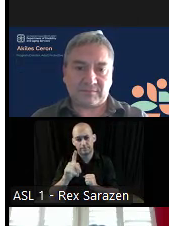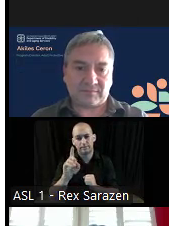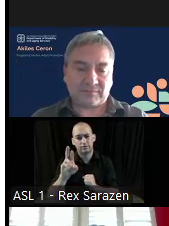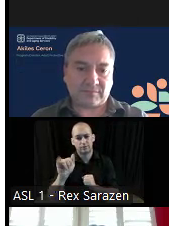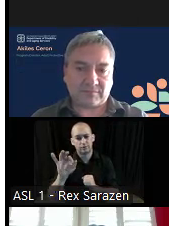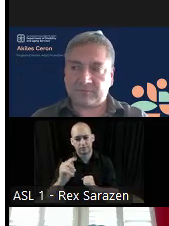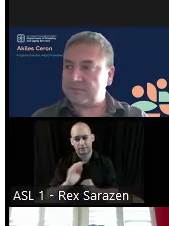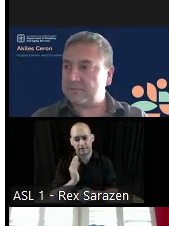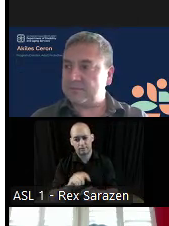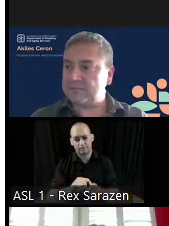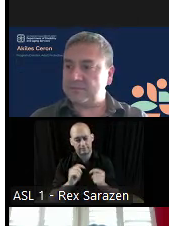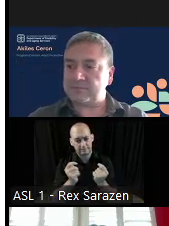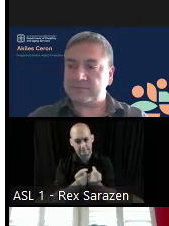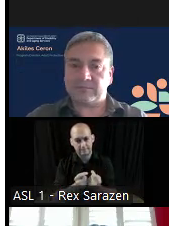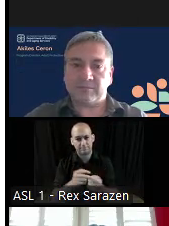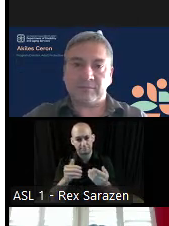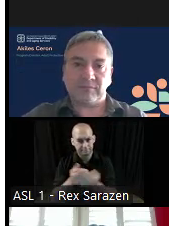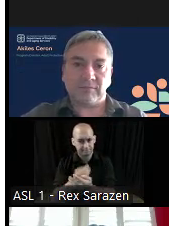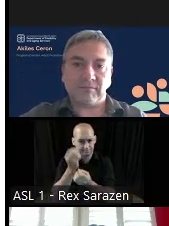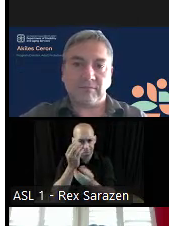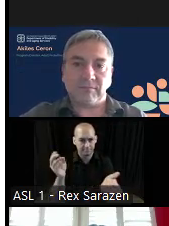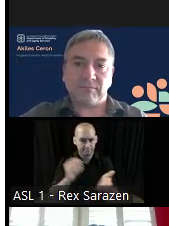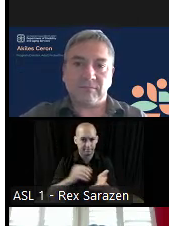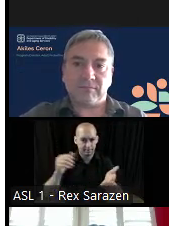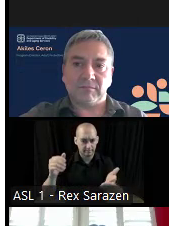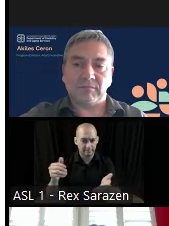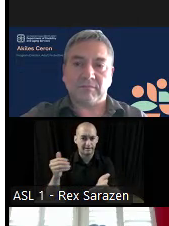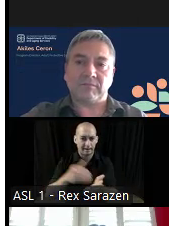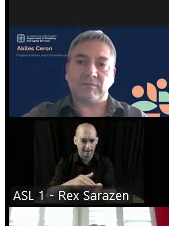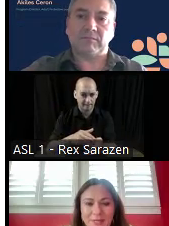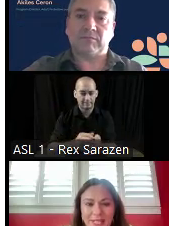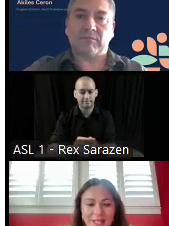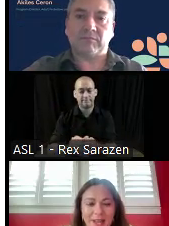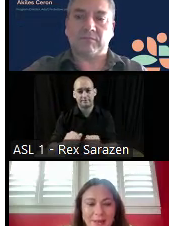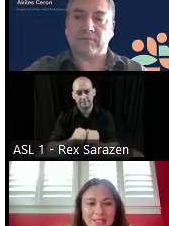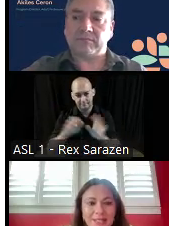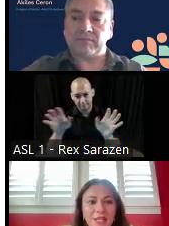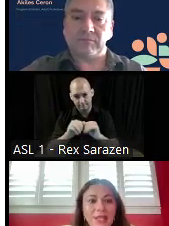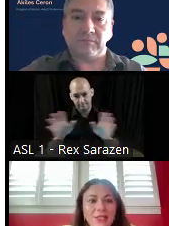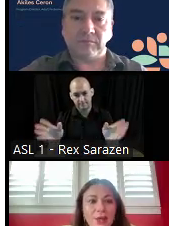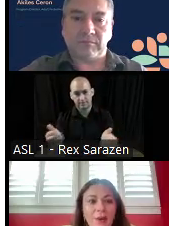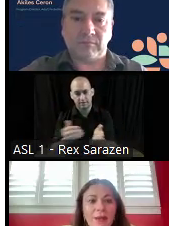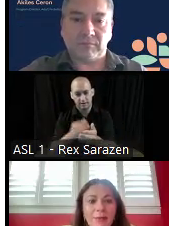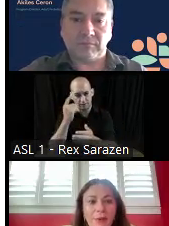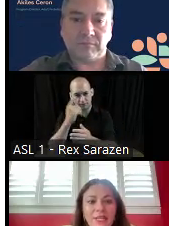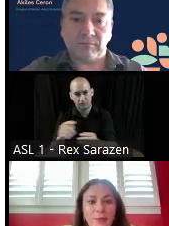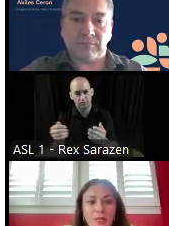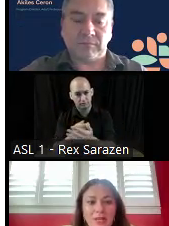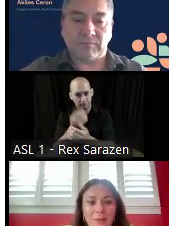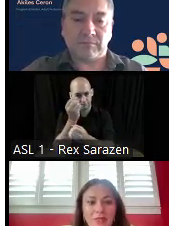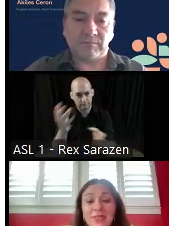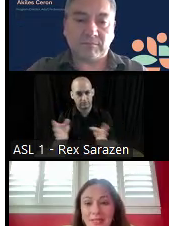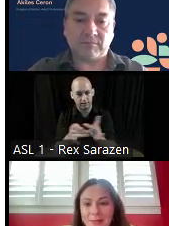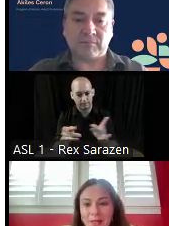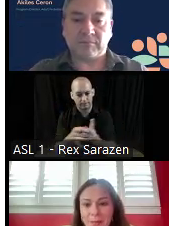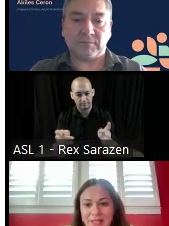this week we updated them again and are recirculating them to our memberships for updated comments. So I'm going to more